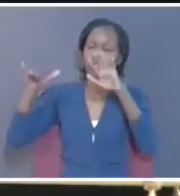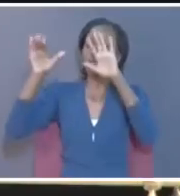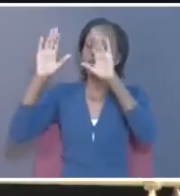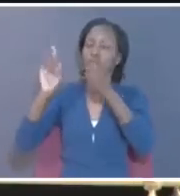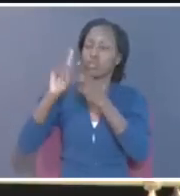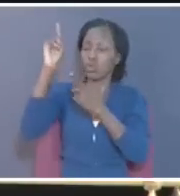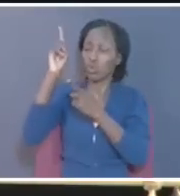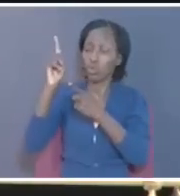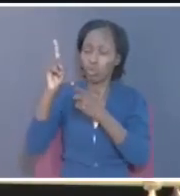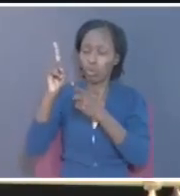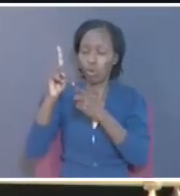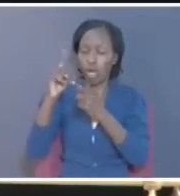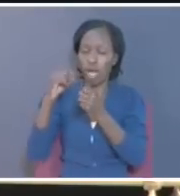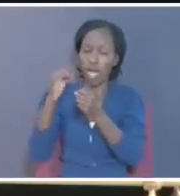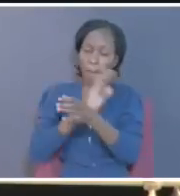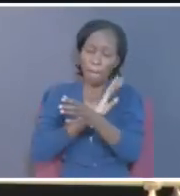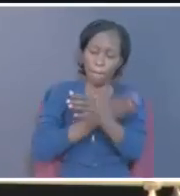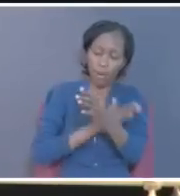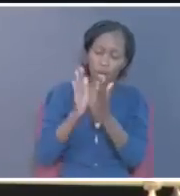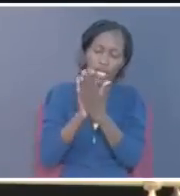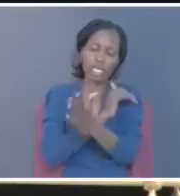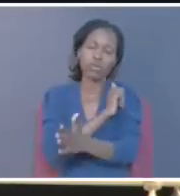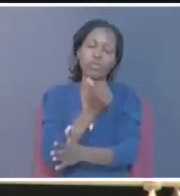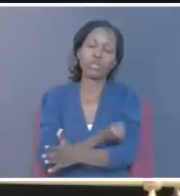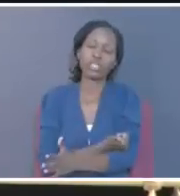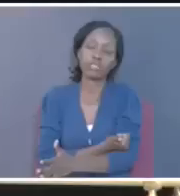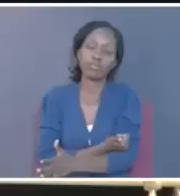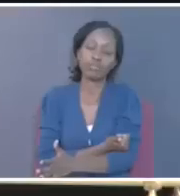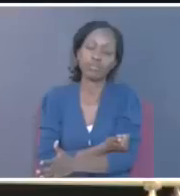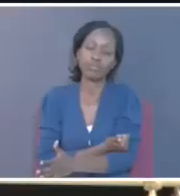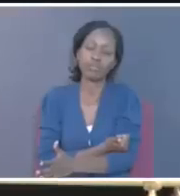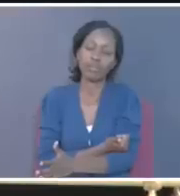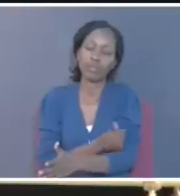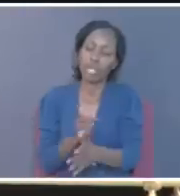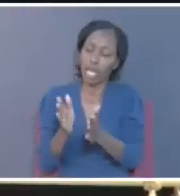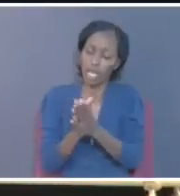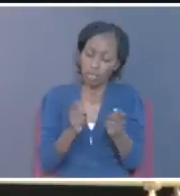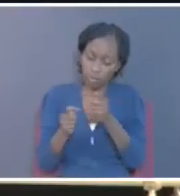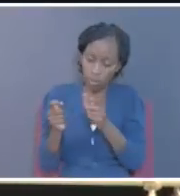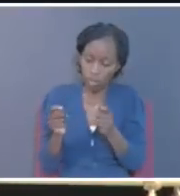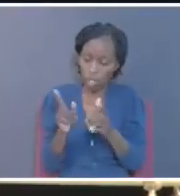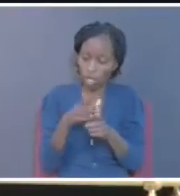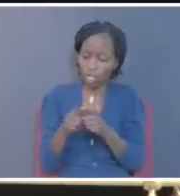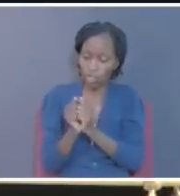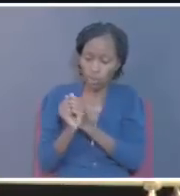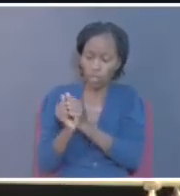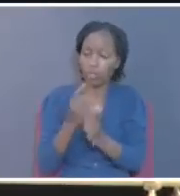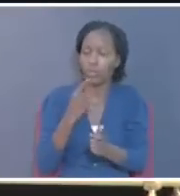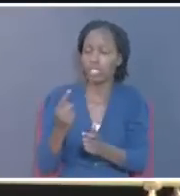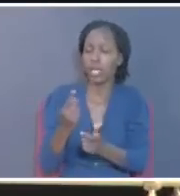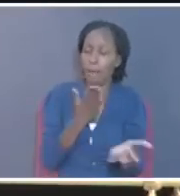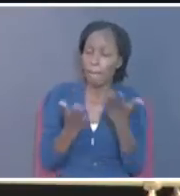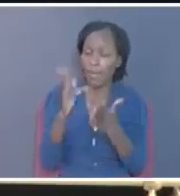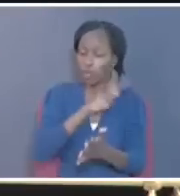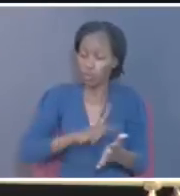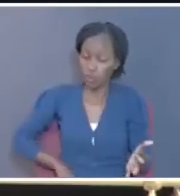your sovereignty, to your authority, and to your rulership. Lord, together we say, may your kingdom